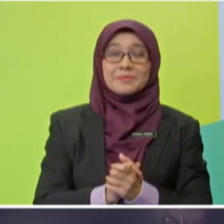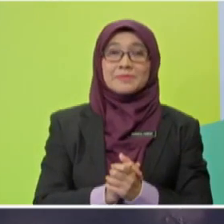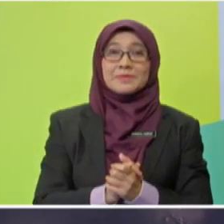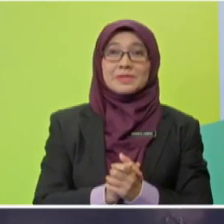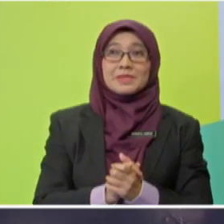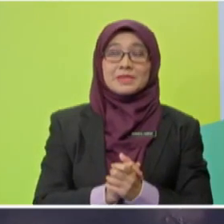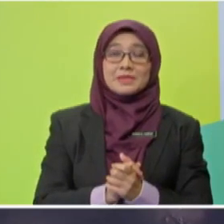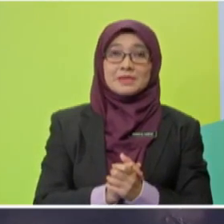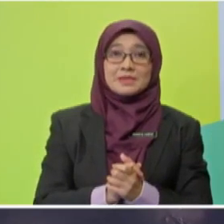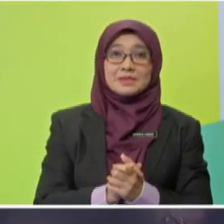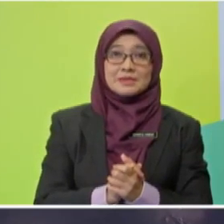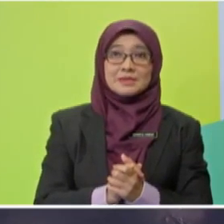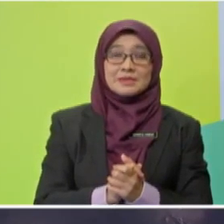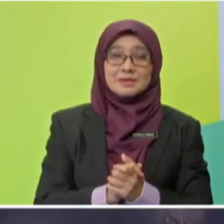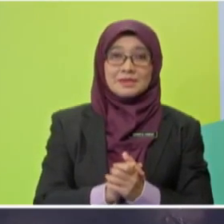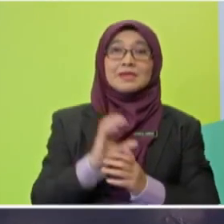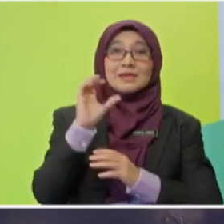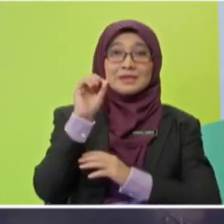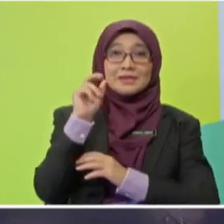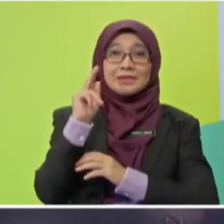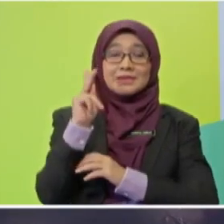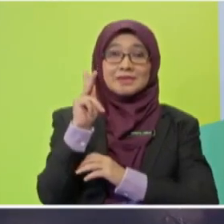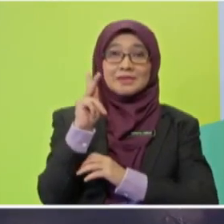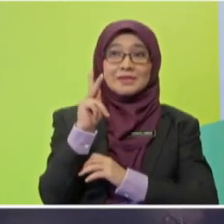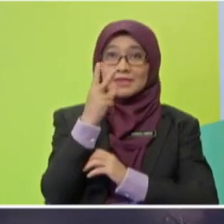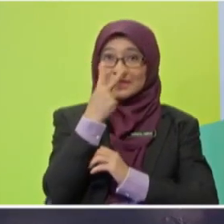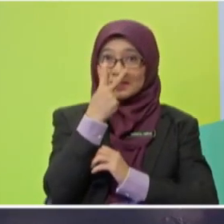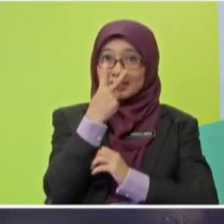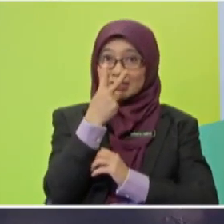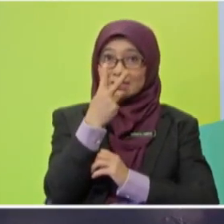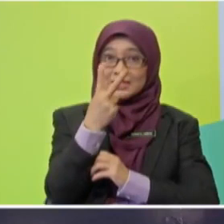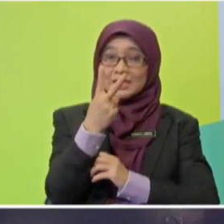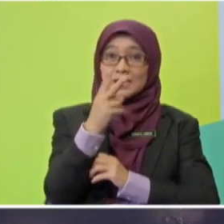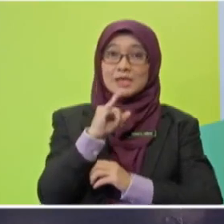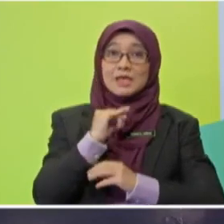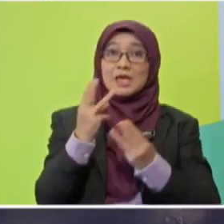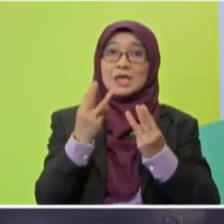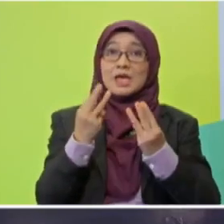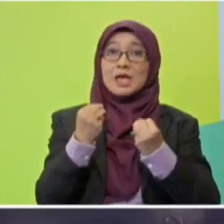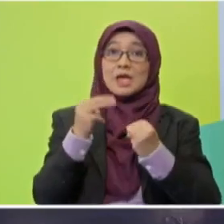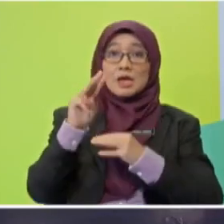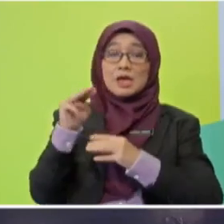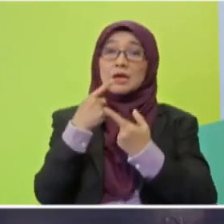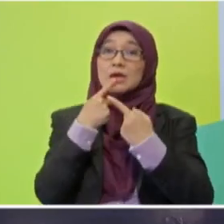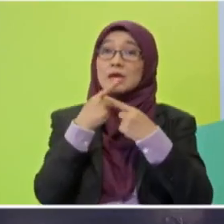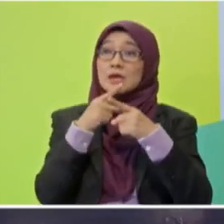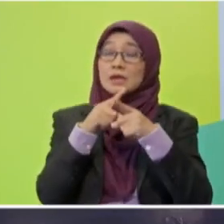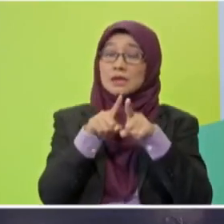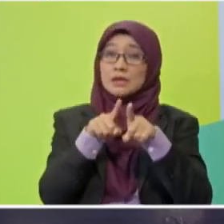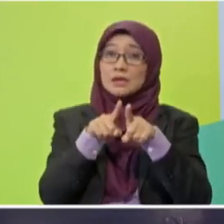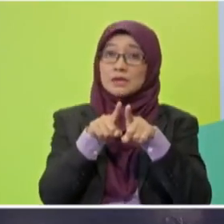So what do we have in the word wall? Okay, let me see. I want kids there to answer. Give me the answer.